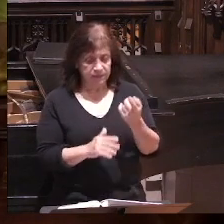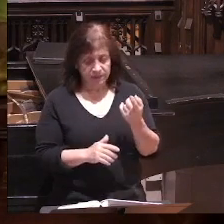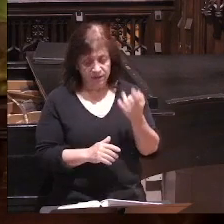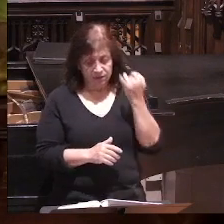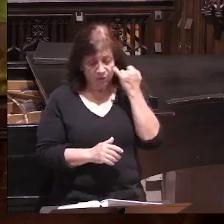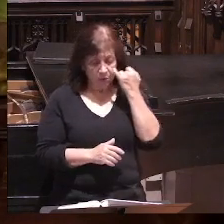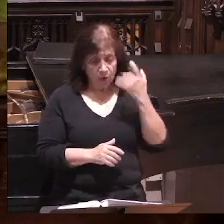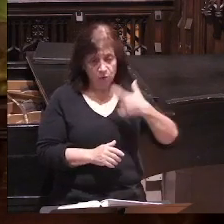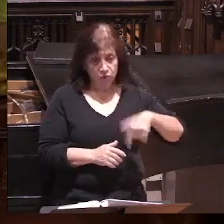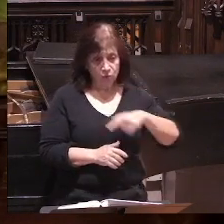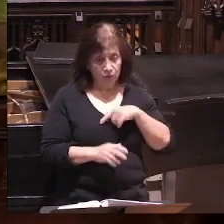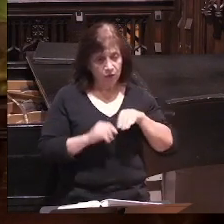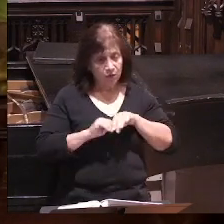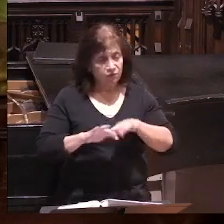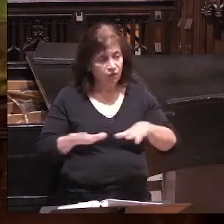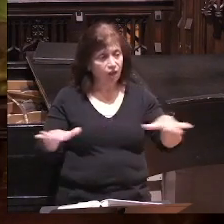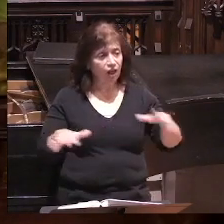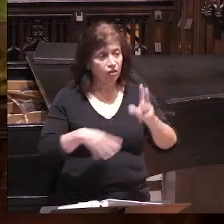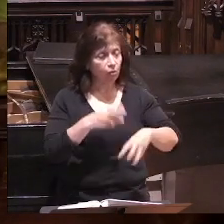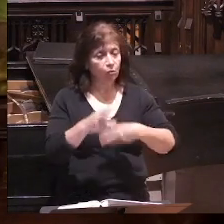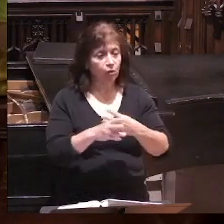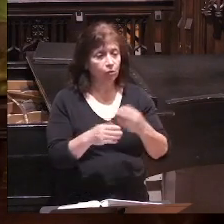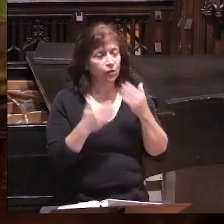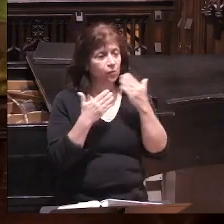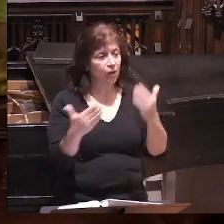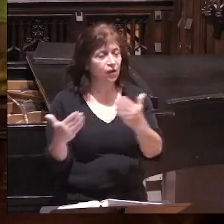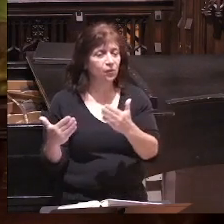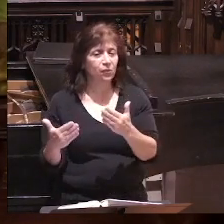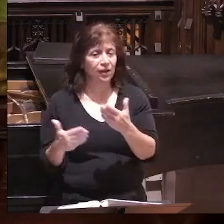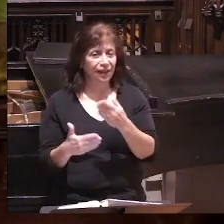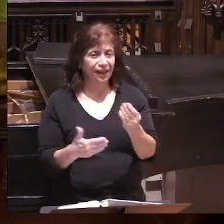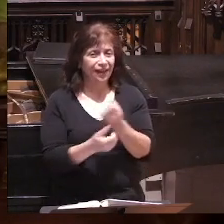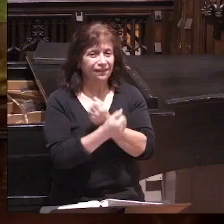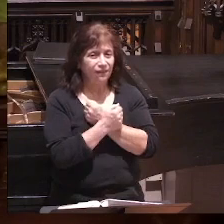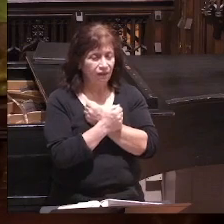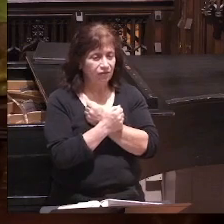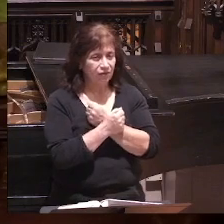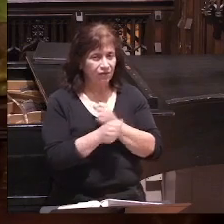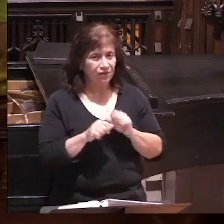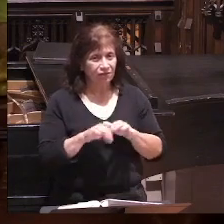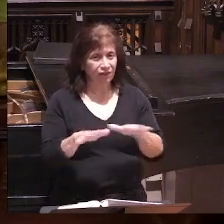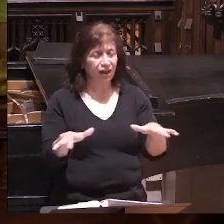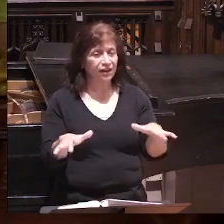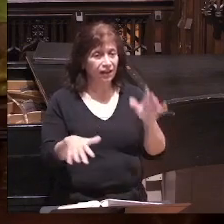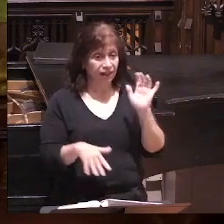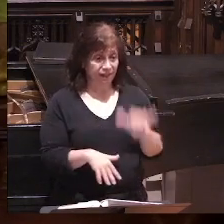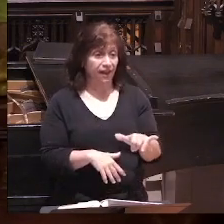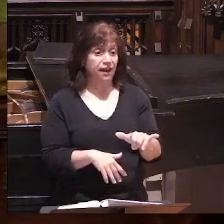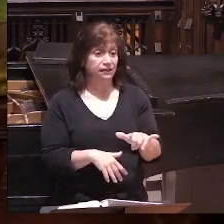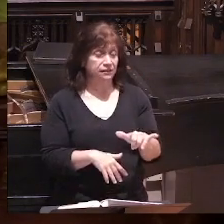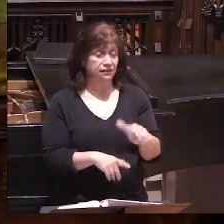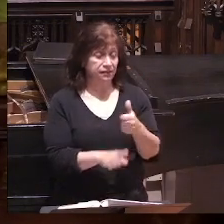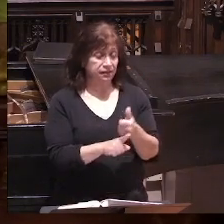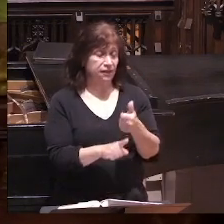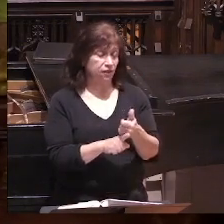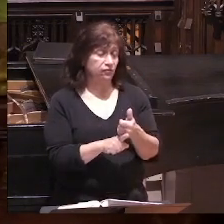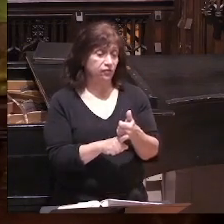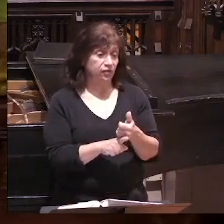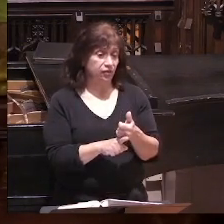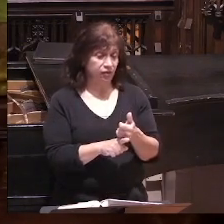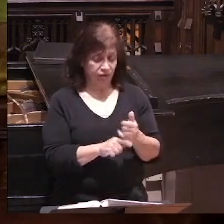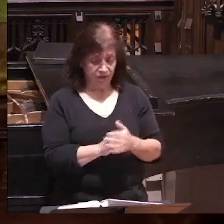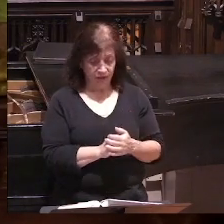the world with gratitude and love? That, my friends, is an act